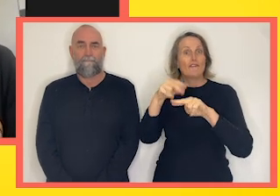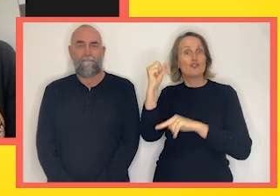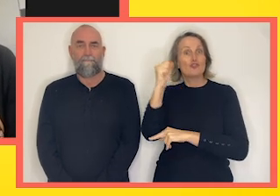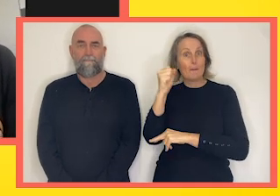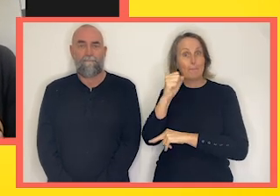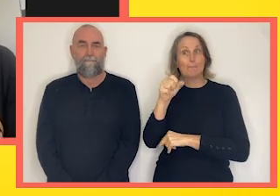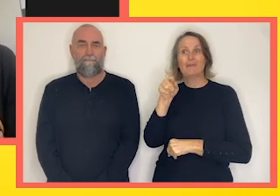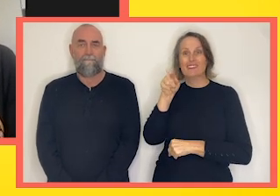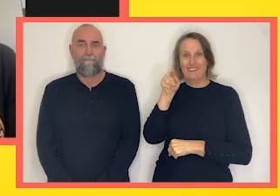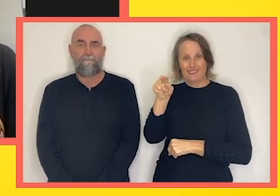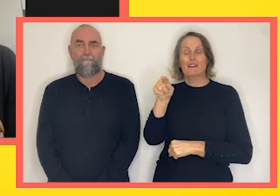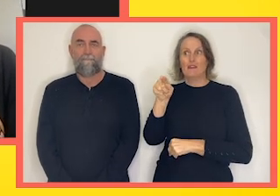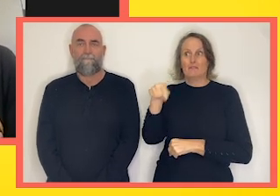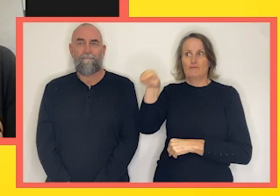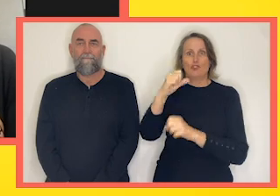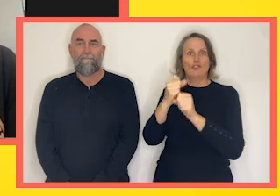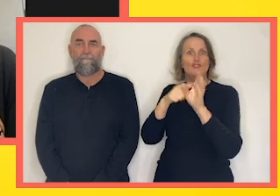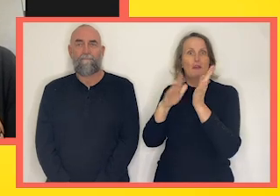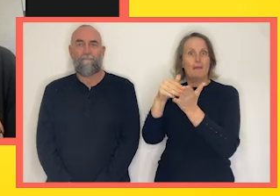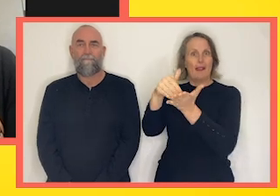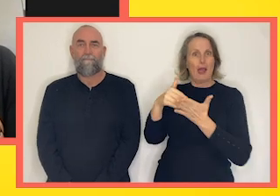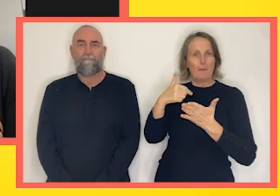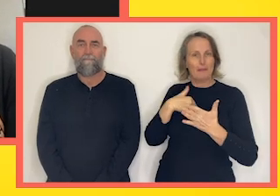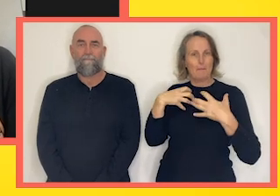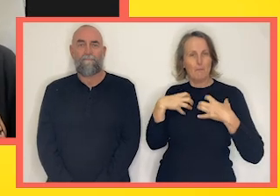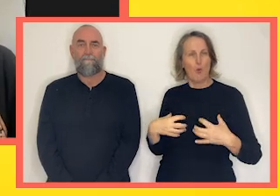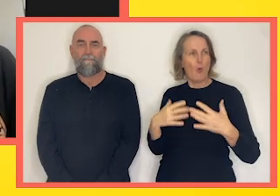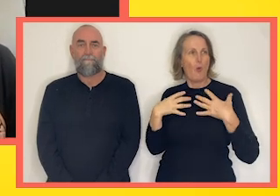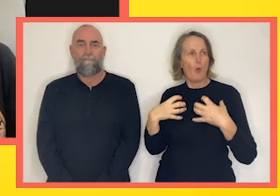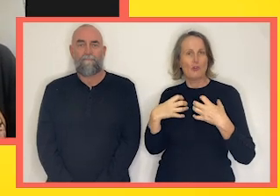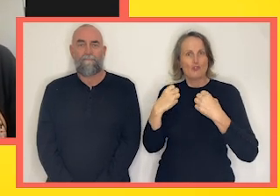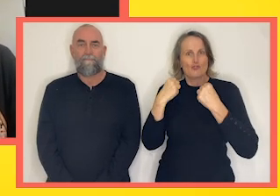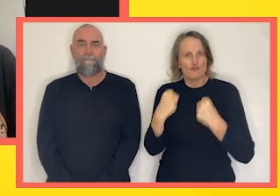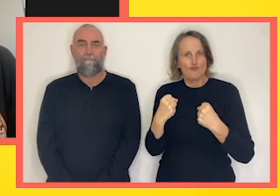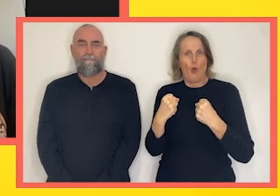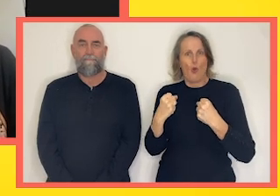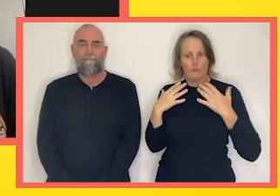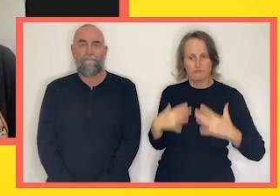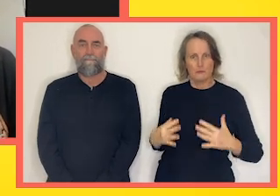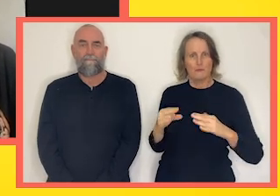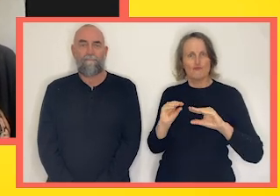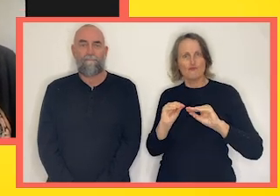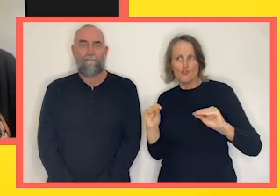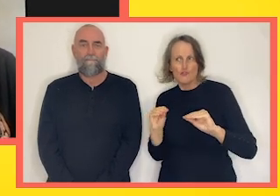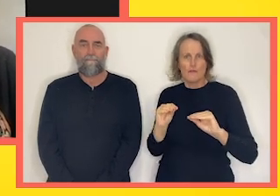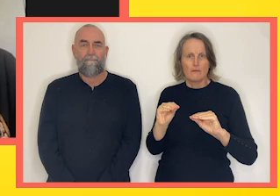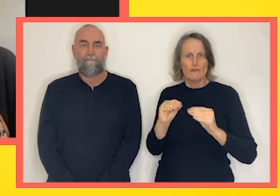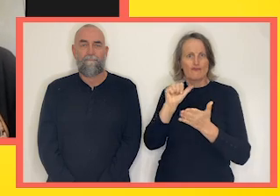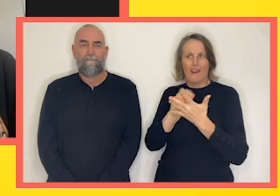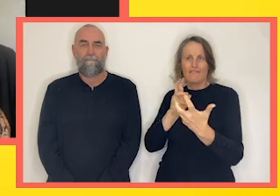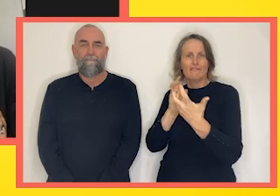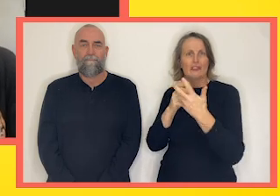Cromer. They are helping me with more specific movements and strengthening